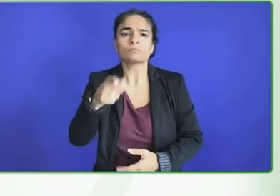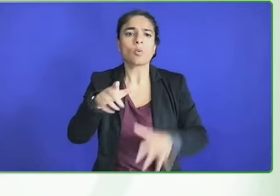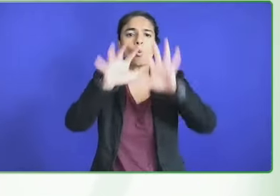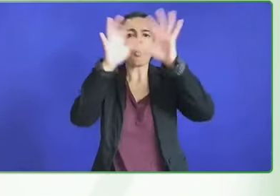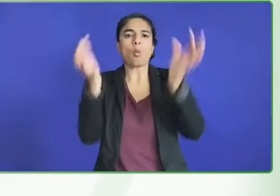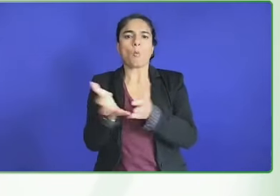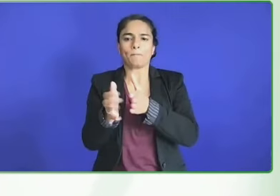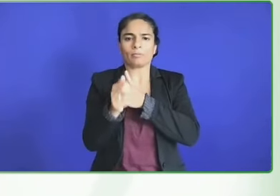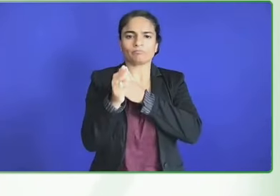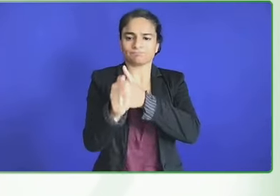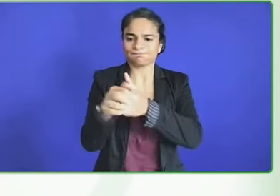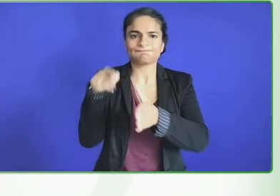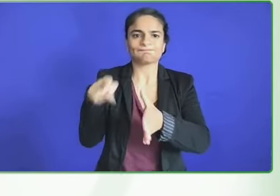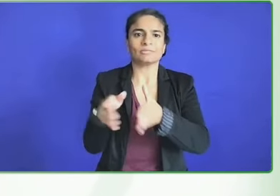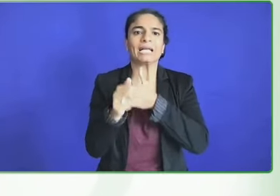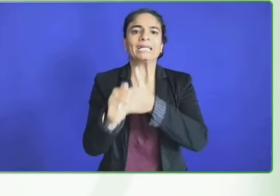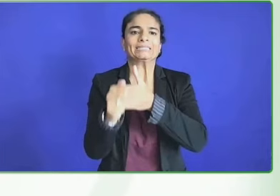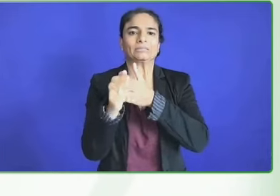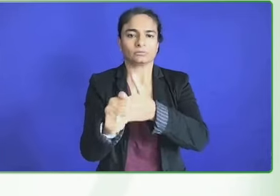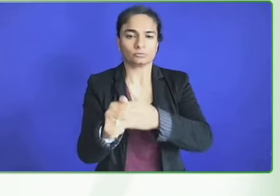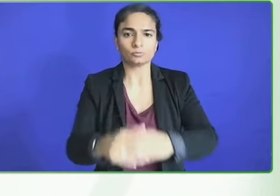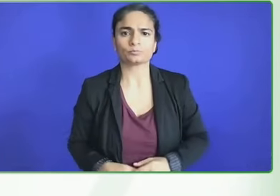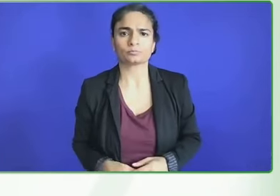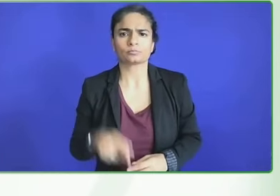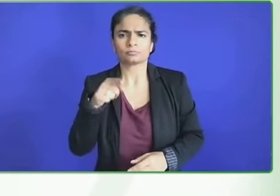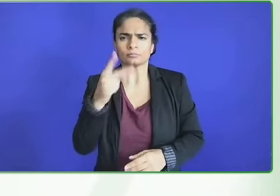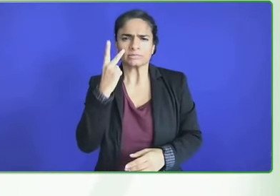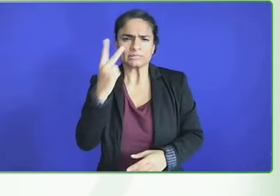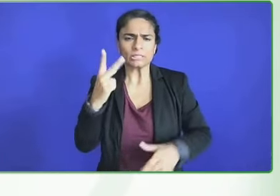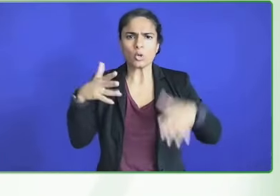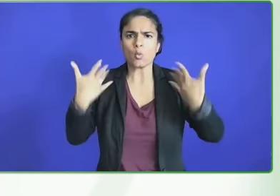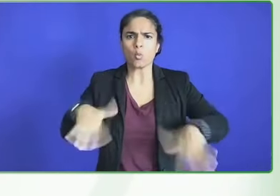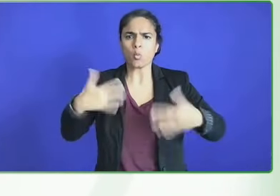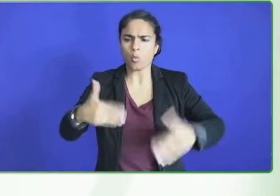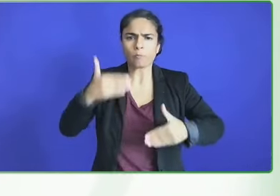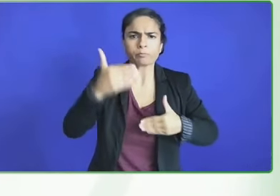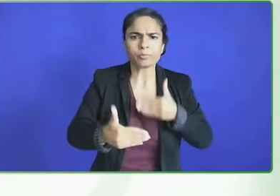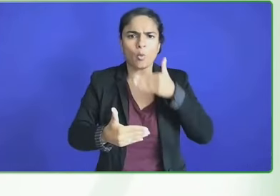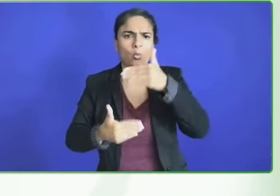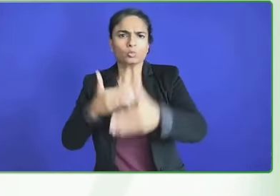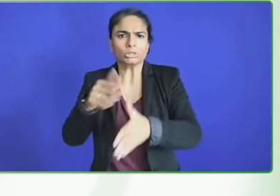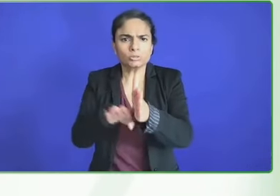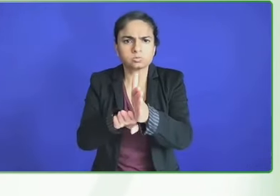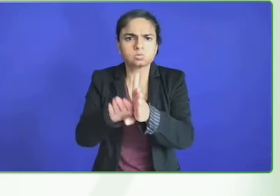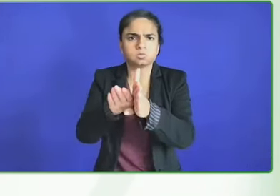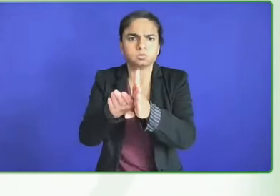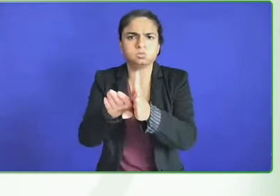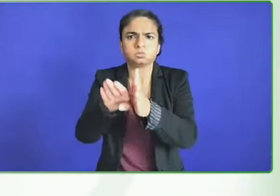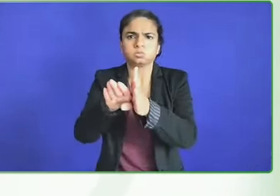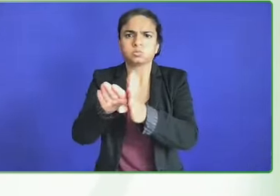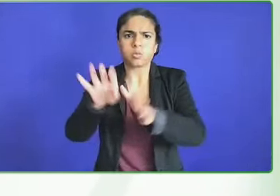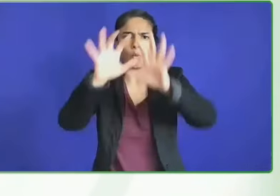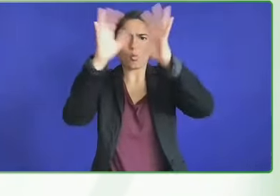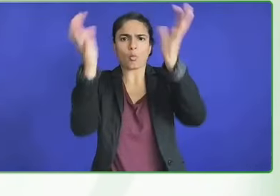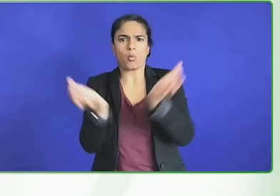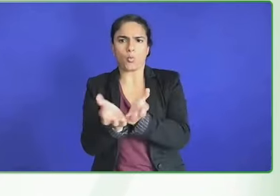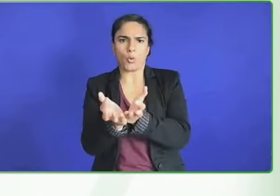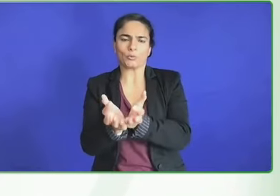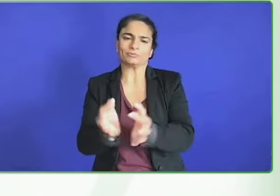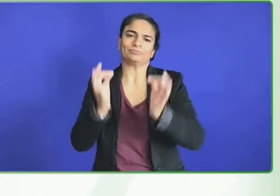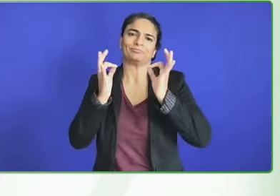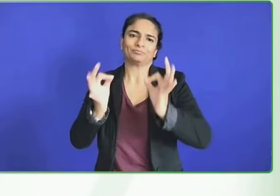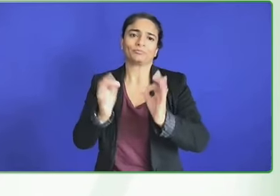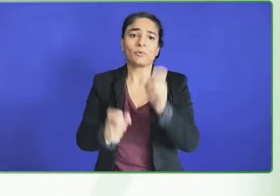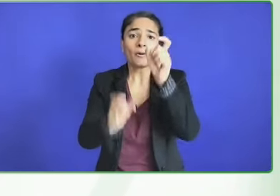and legislators. And I'm so pleased today to be talking to you about the Accessible Canada Act. It's an important,